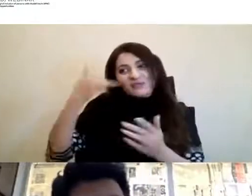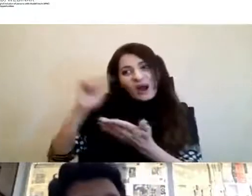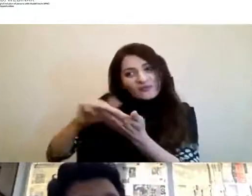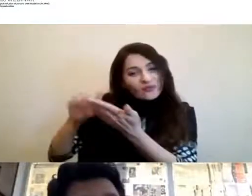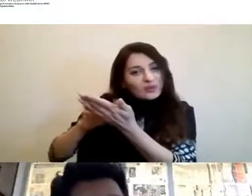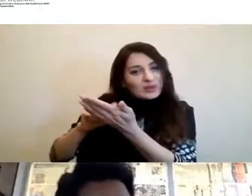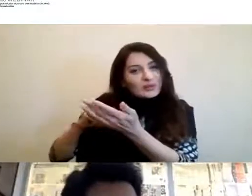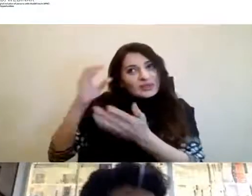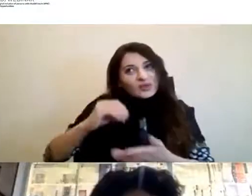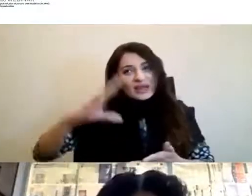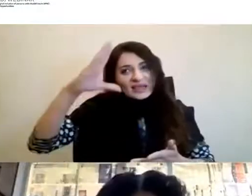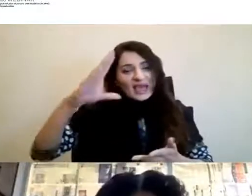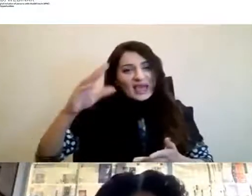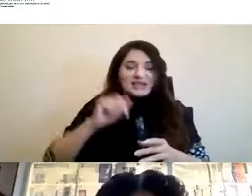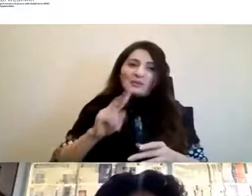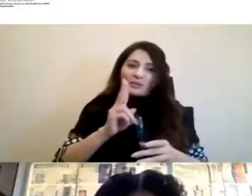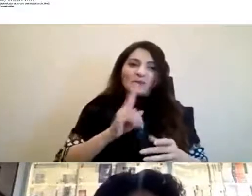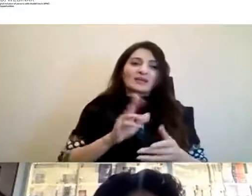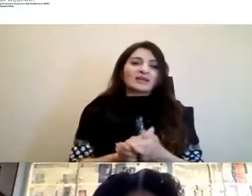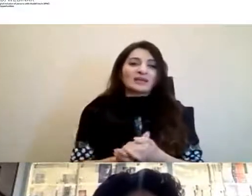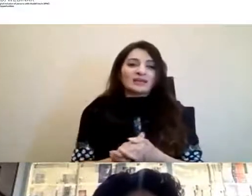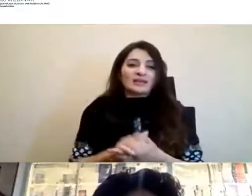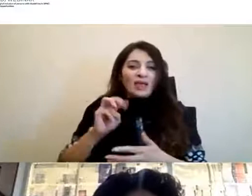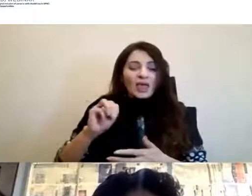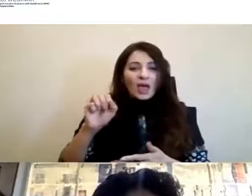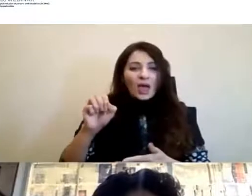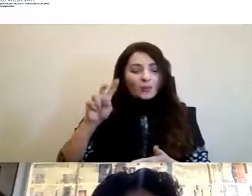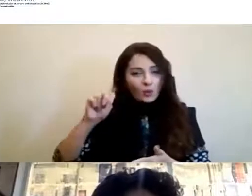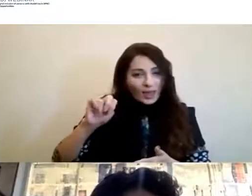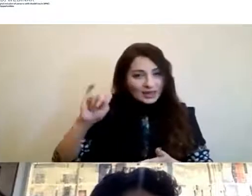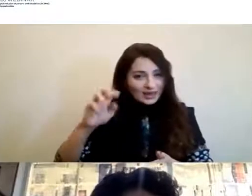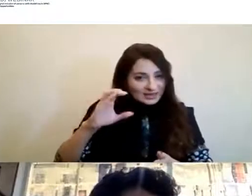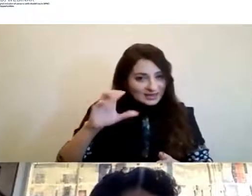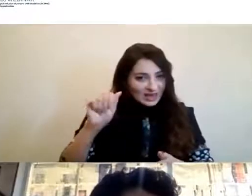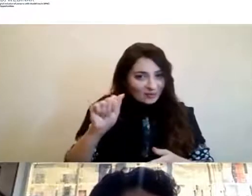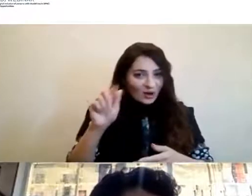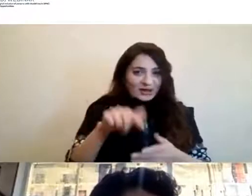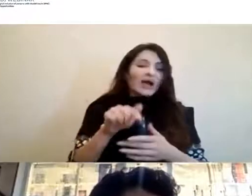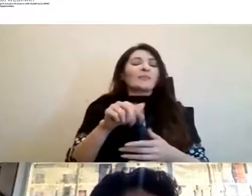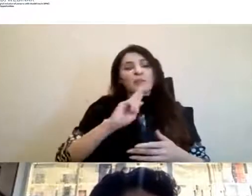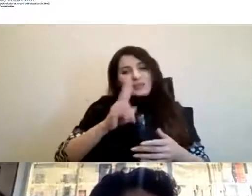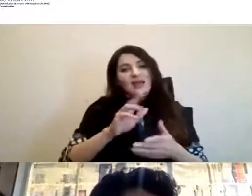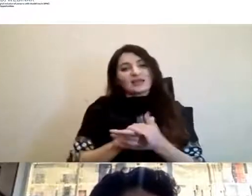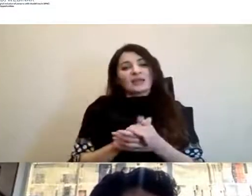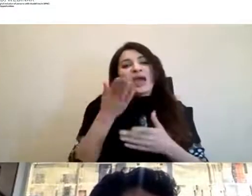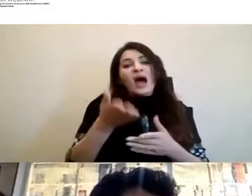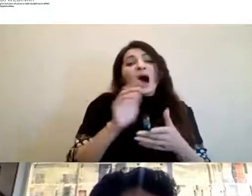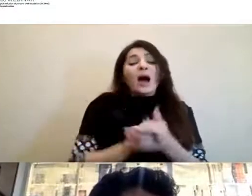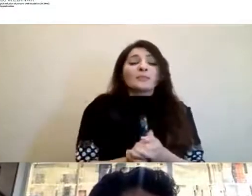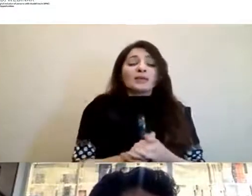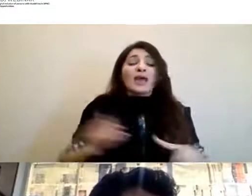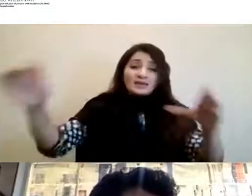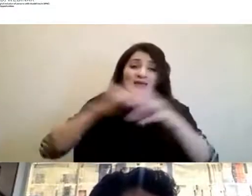move onwards to Monica. What's your view on this, and what have been specific achievements on accessibility at